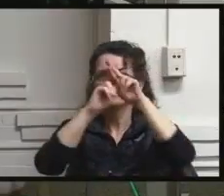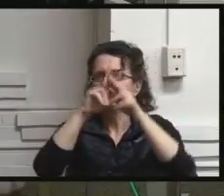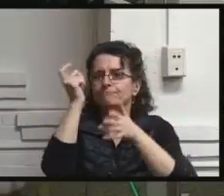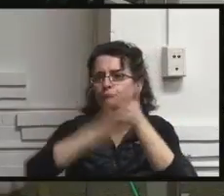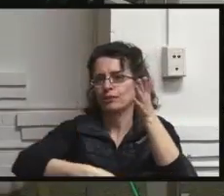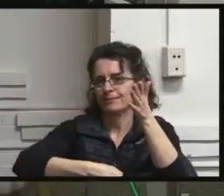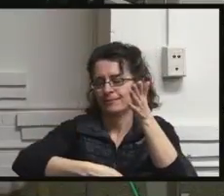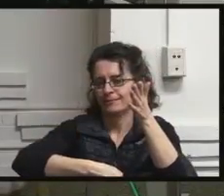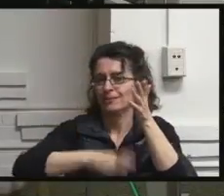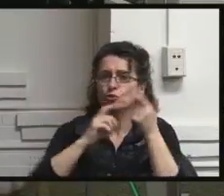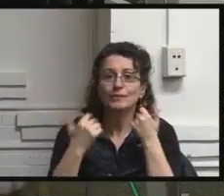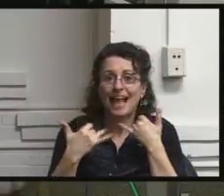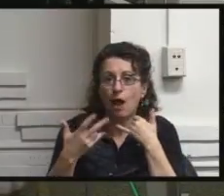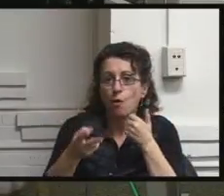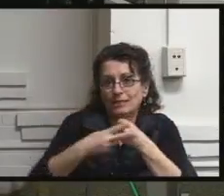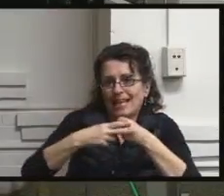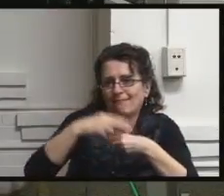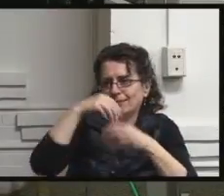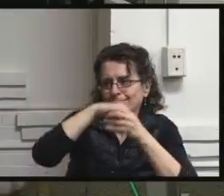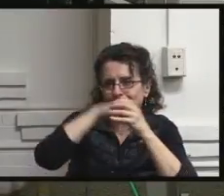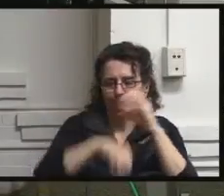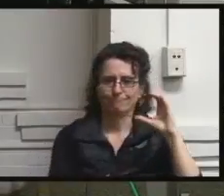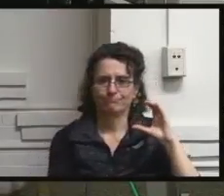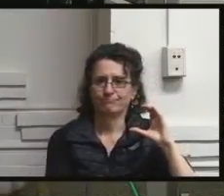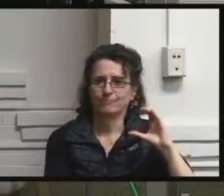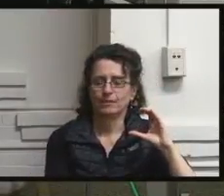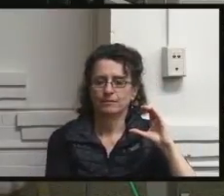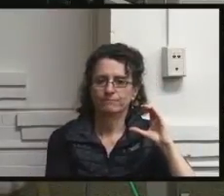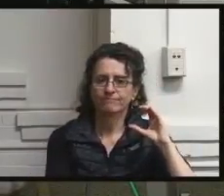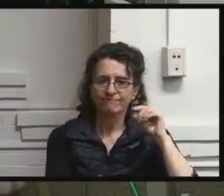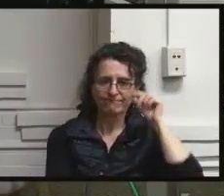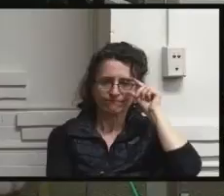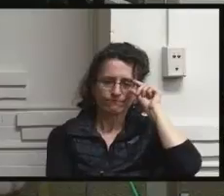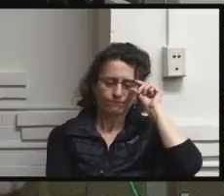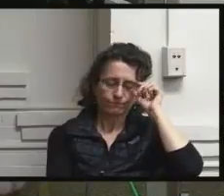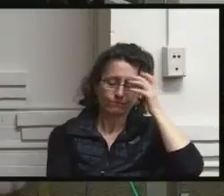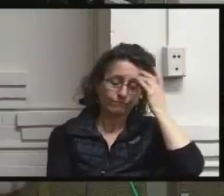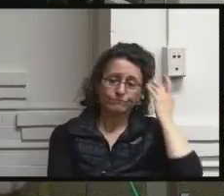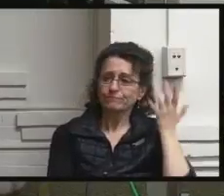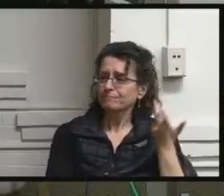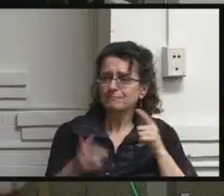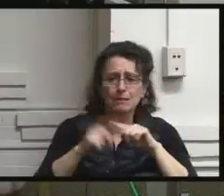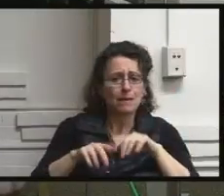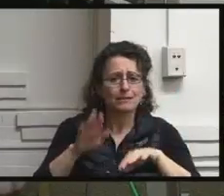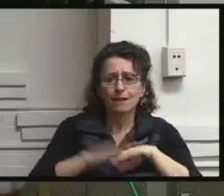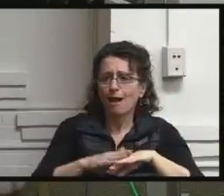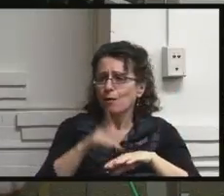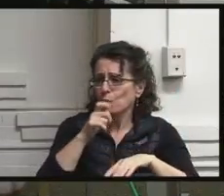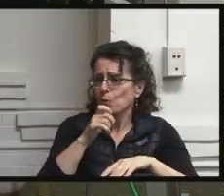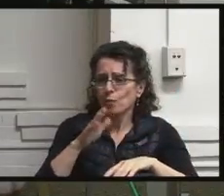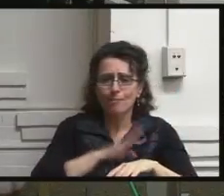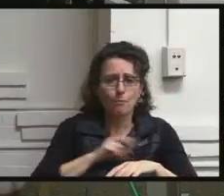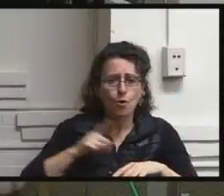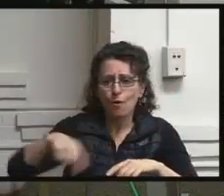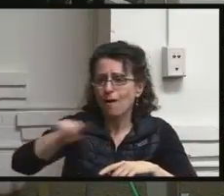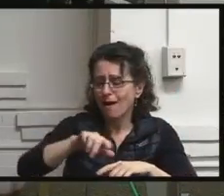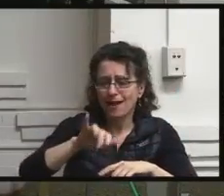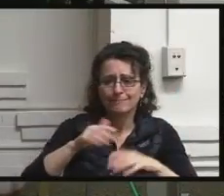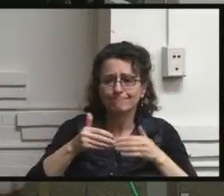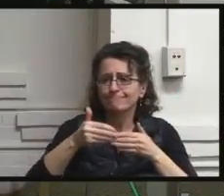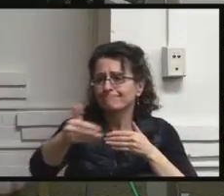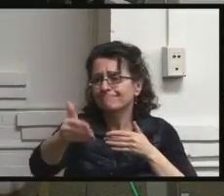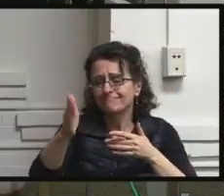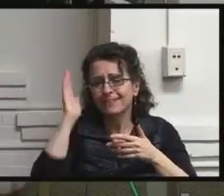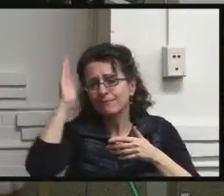it's going to, you know, if the flower program is going to continue, and that's up to who's ever there. And if the